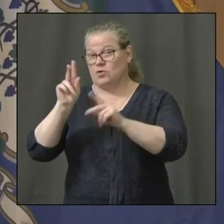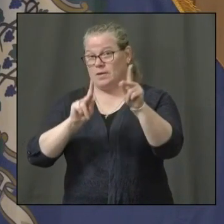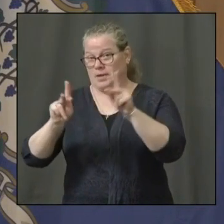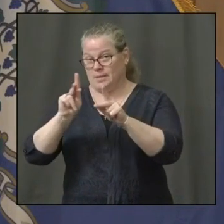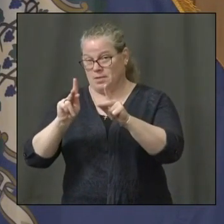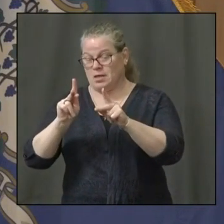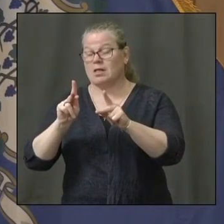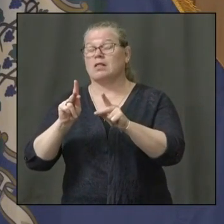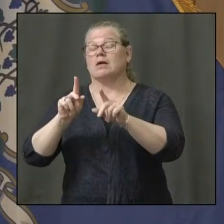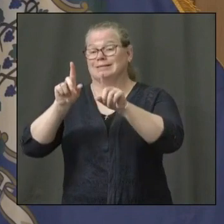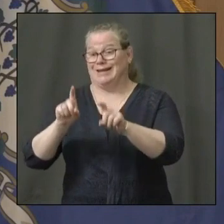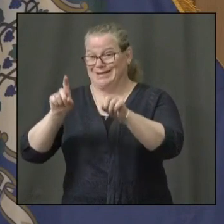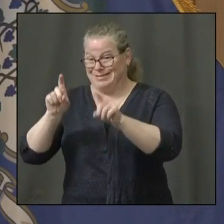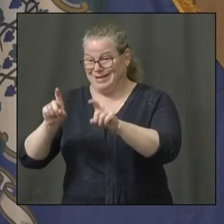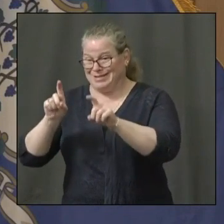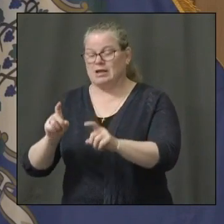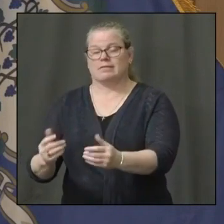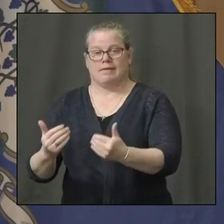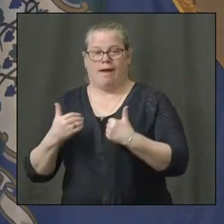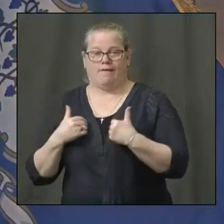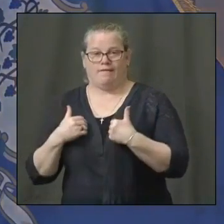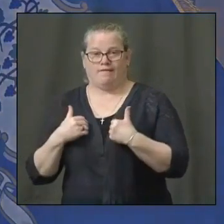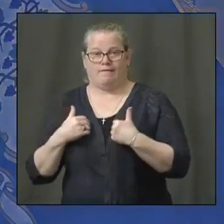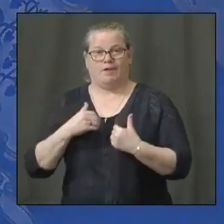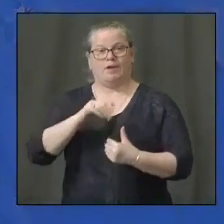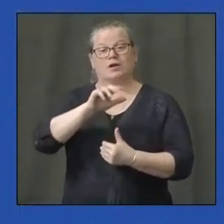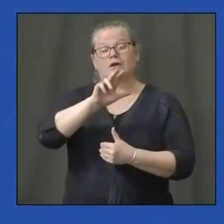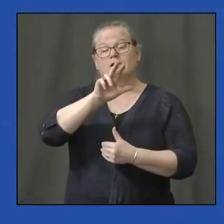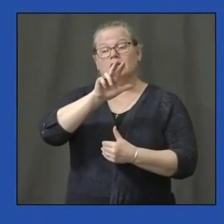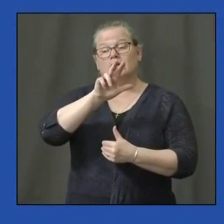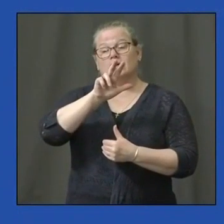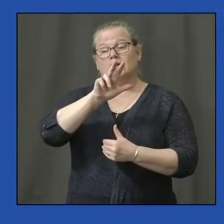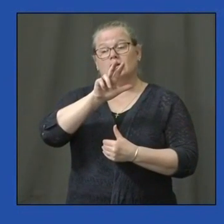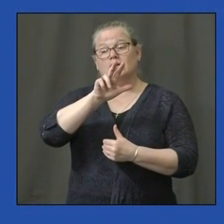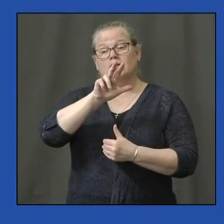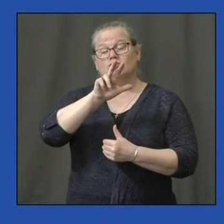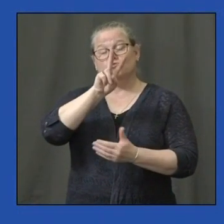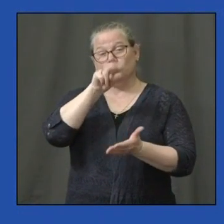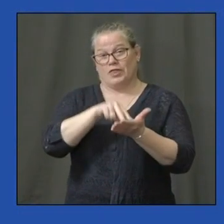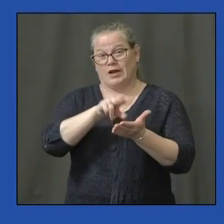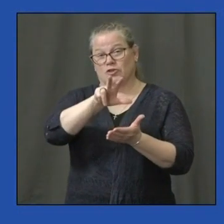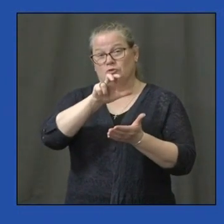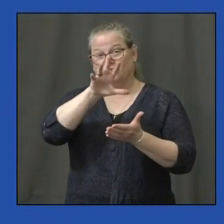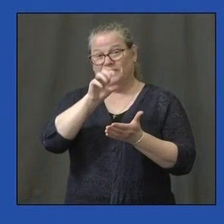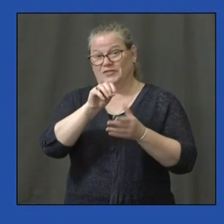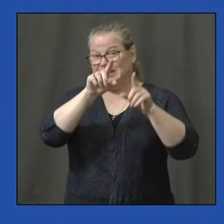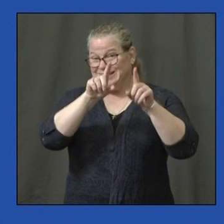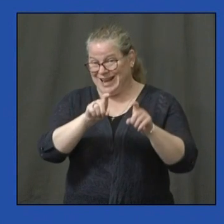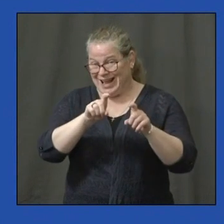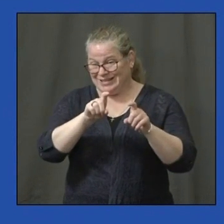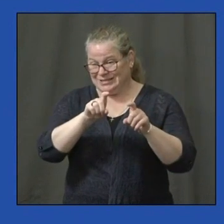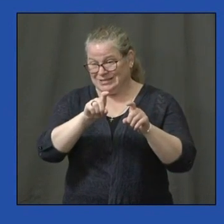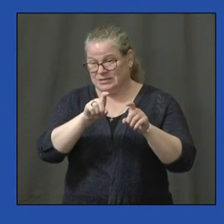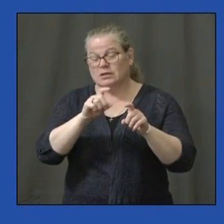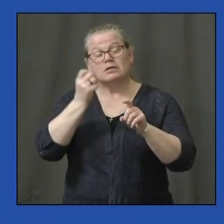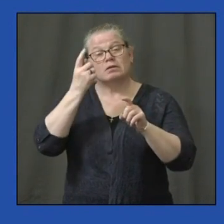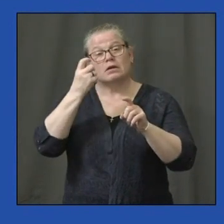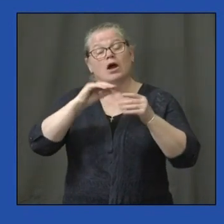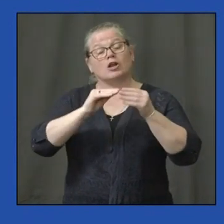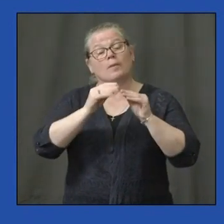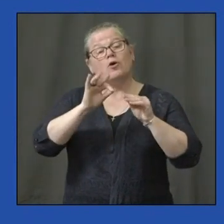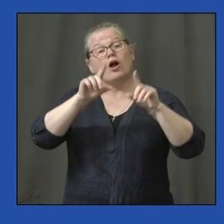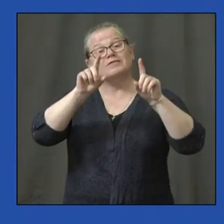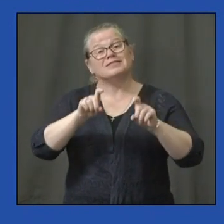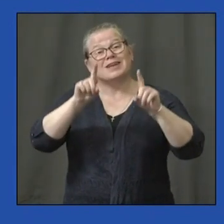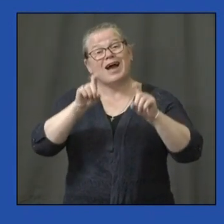positive. That's out of 2350 tests. Again, the number who test positive is less relevant because that's impacted